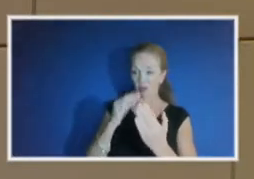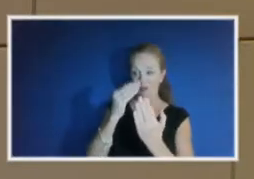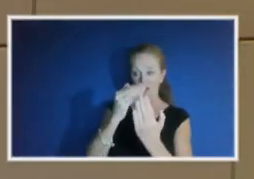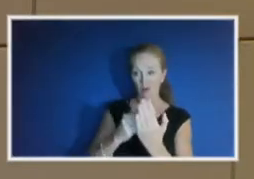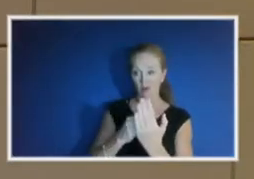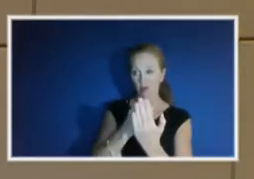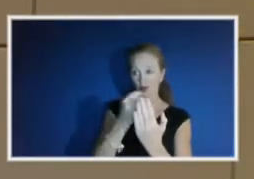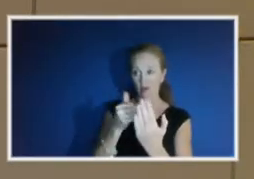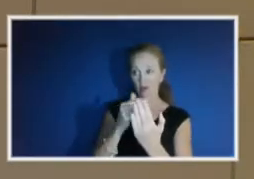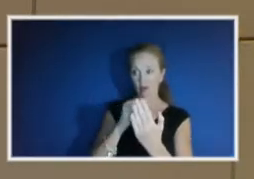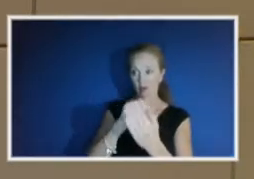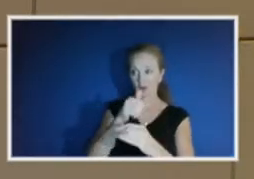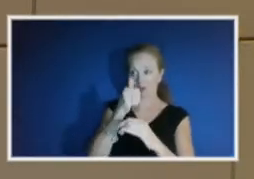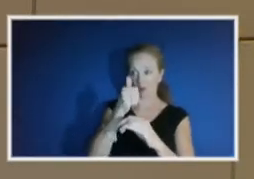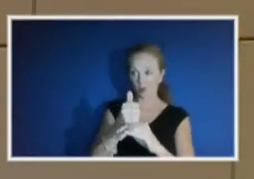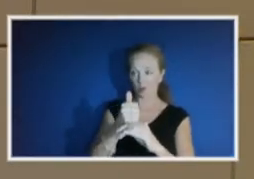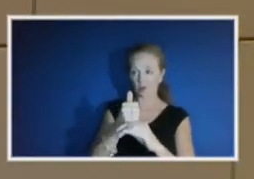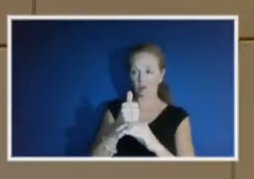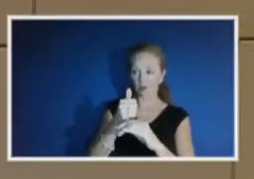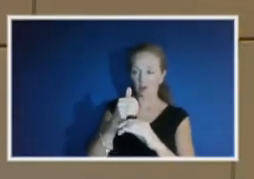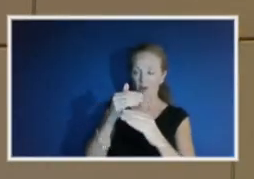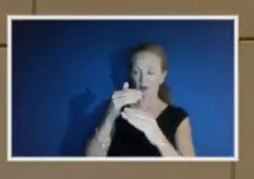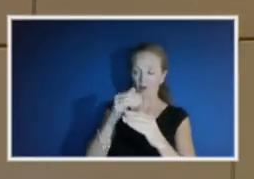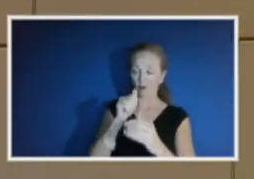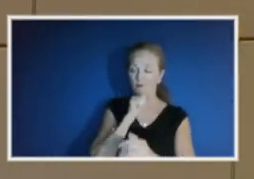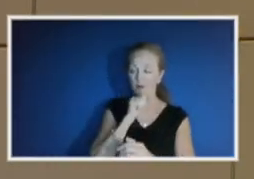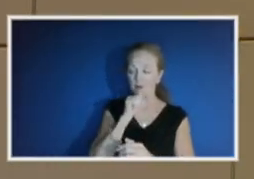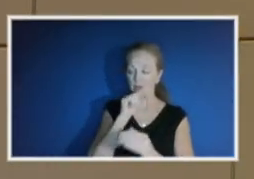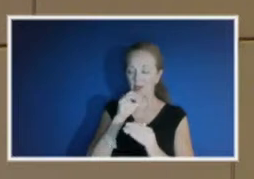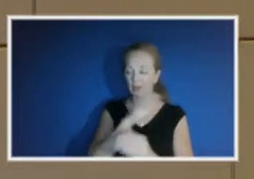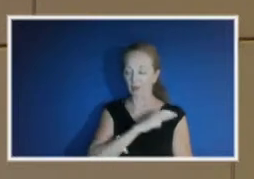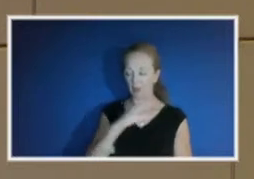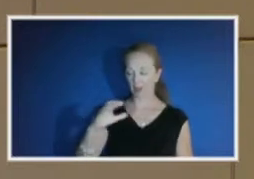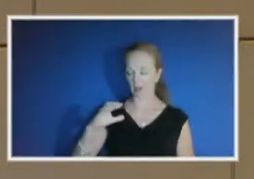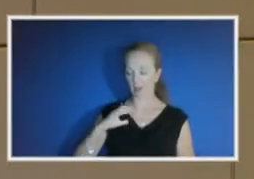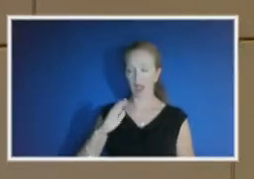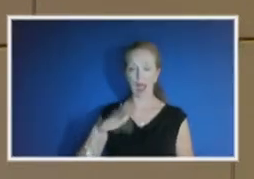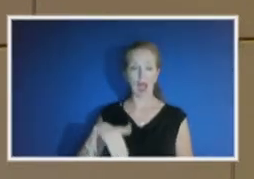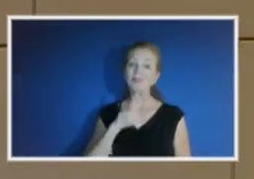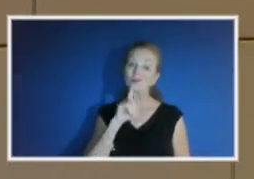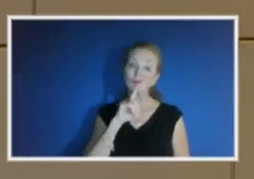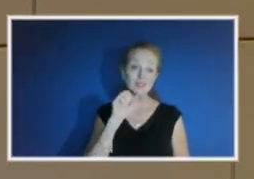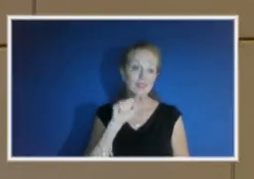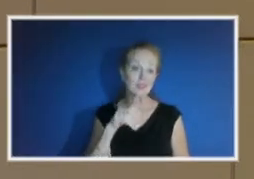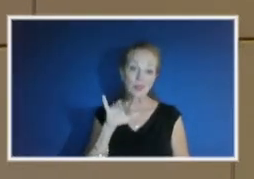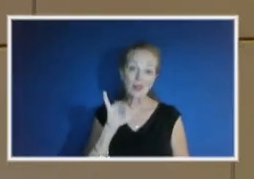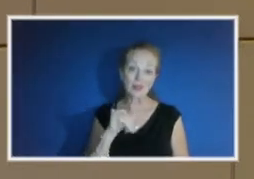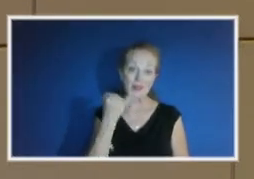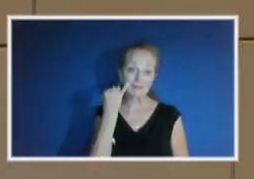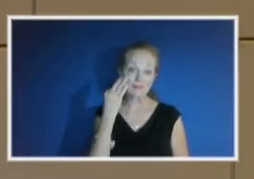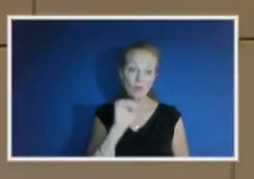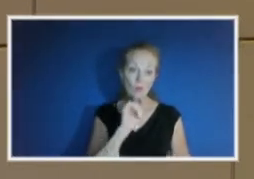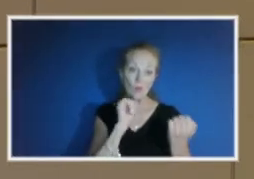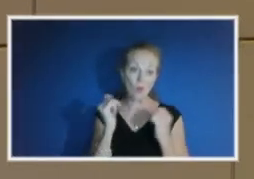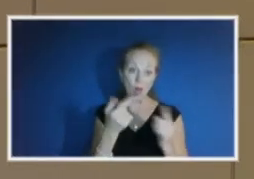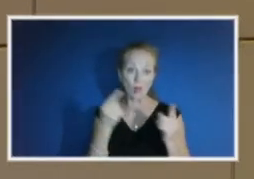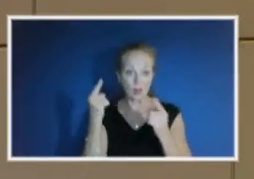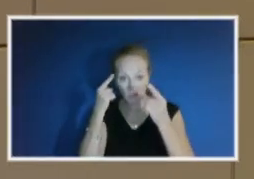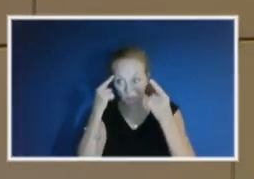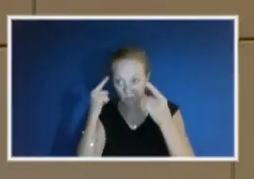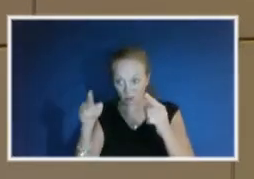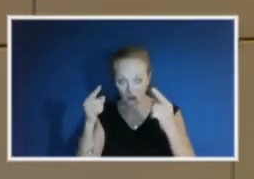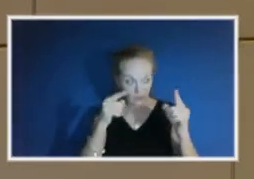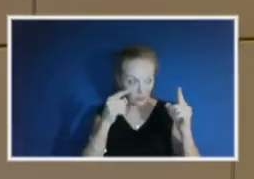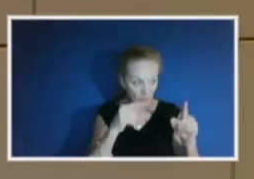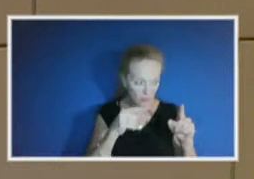of the privatization committee. I certainly can do that if everyone agrees, but I want to make sure that everyone